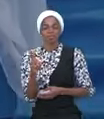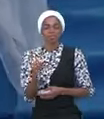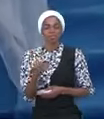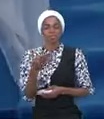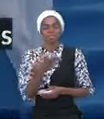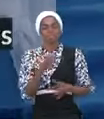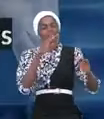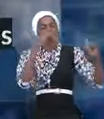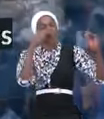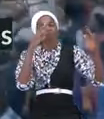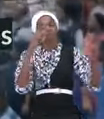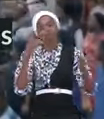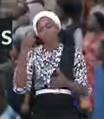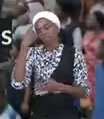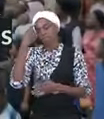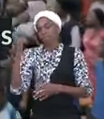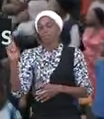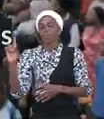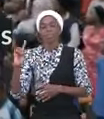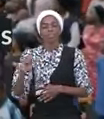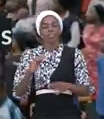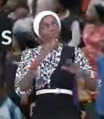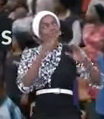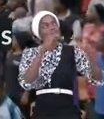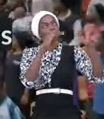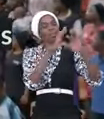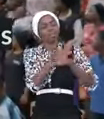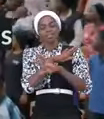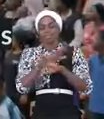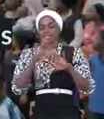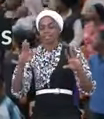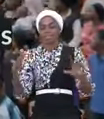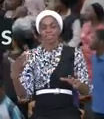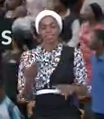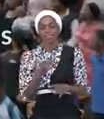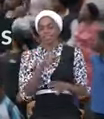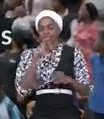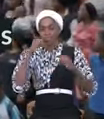share. There is hope for the hopeless.